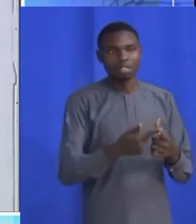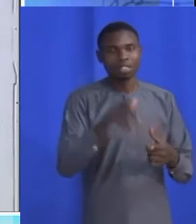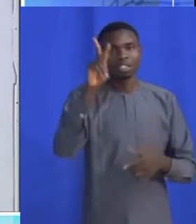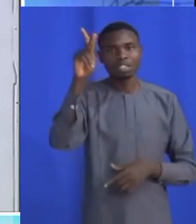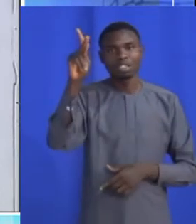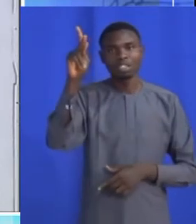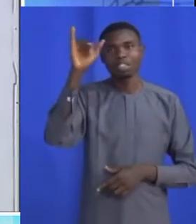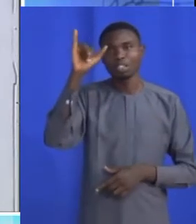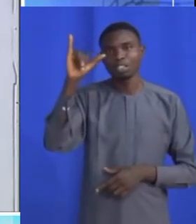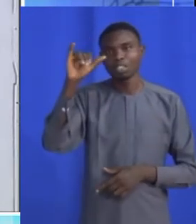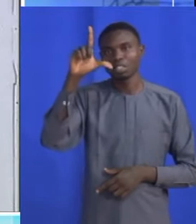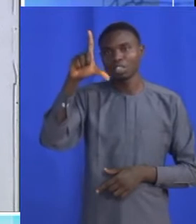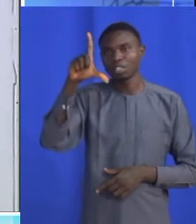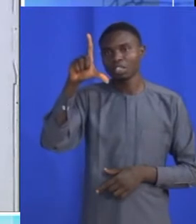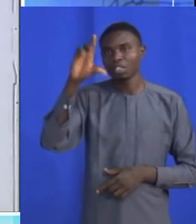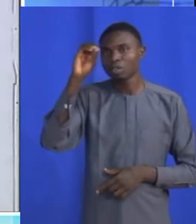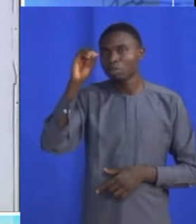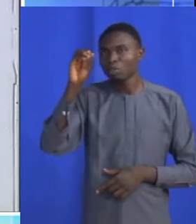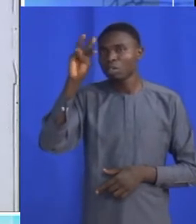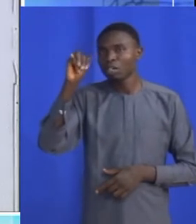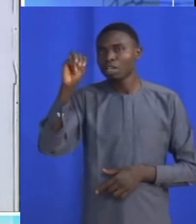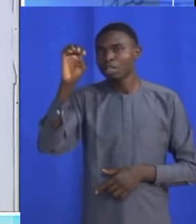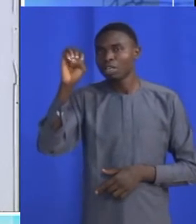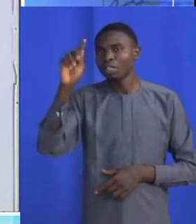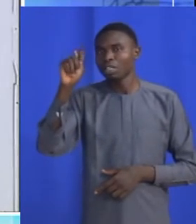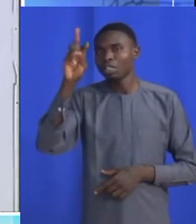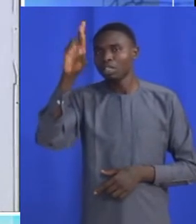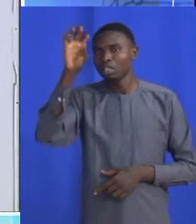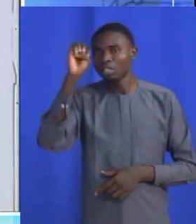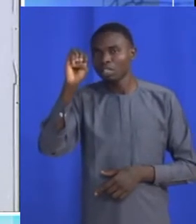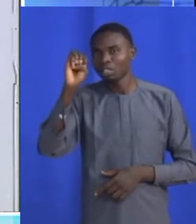Yes, individual must not suffer unjustly.